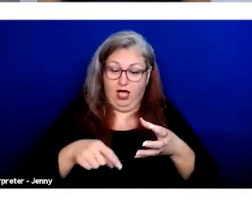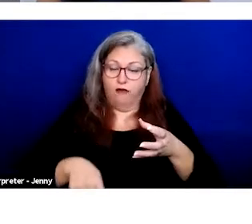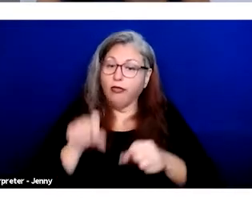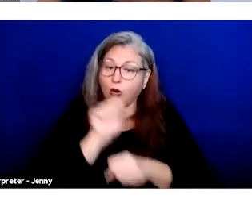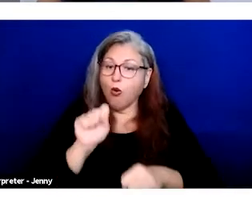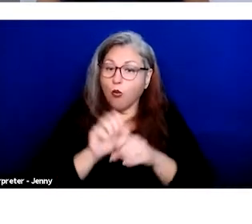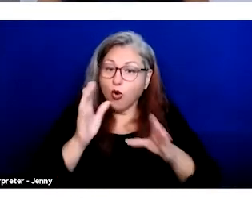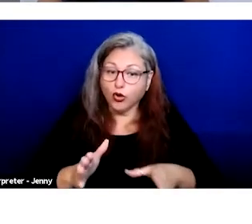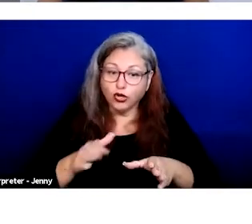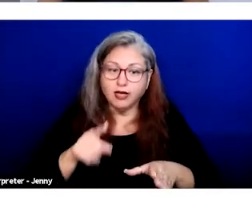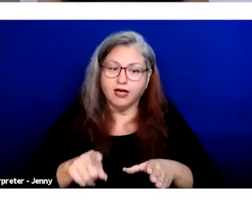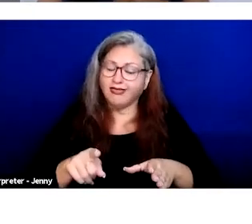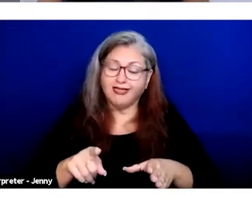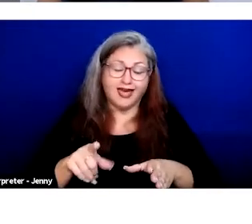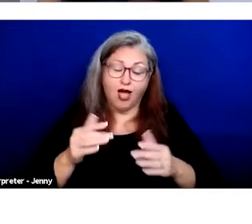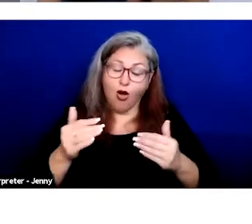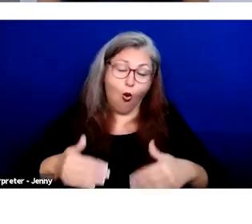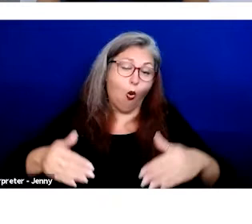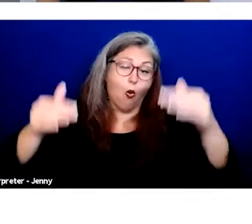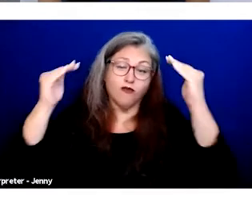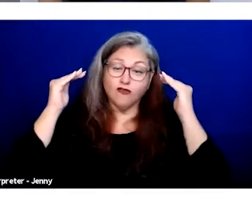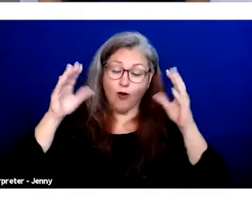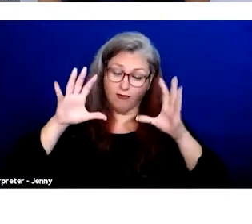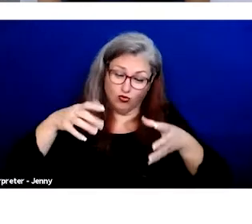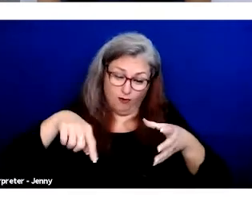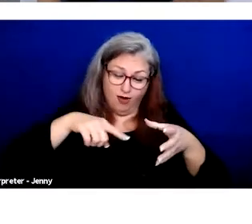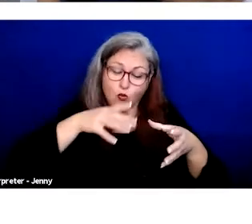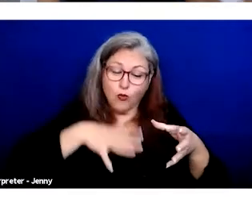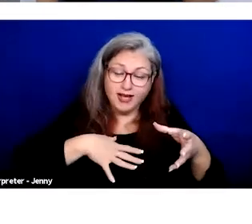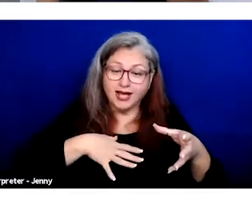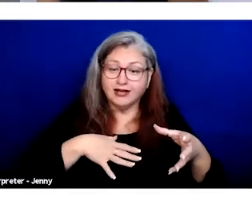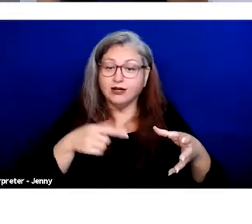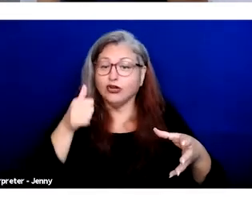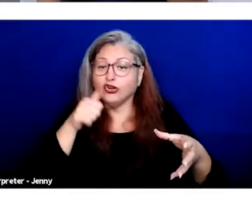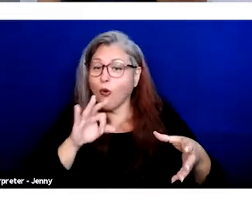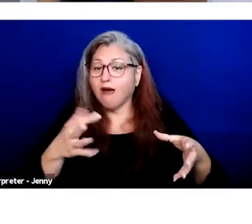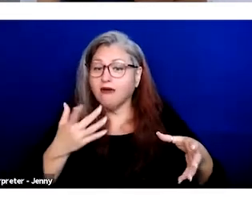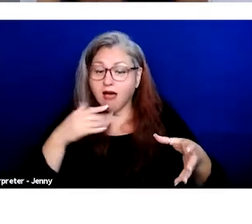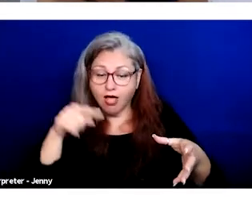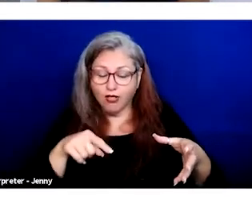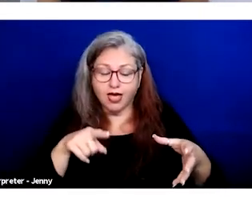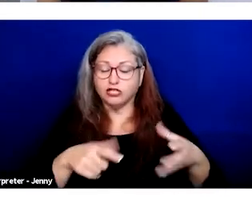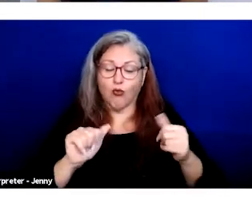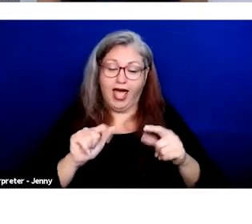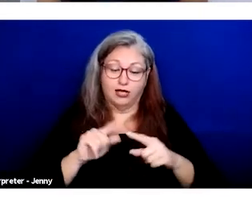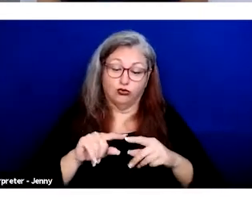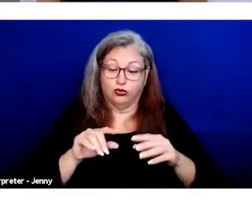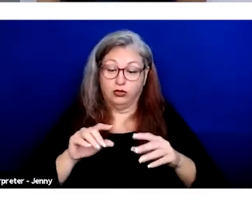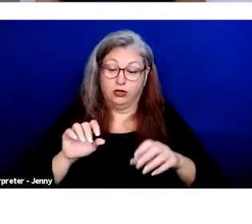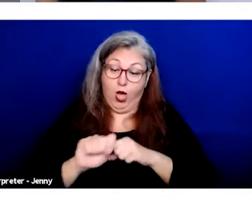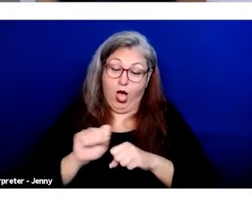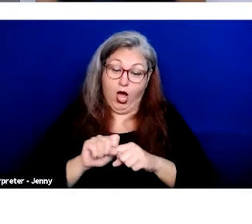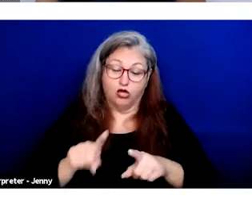workers who are overwhelmingly women and girls of color, to upwardly redistribute these resources and